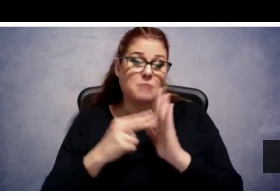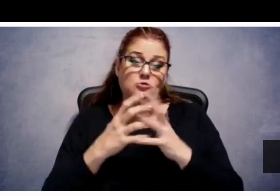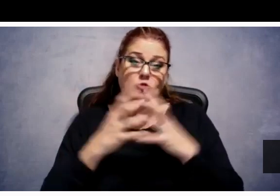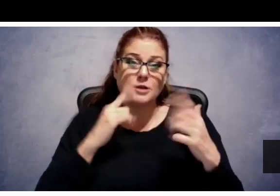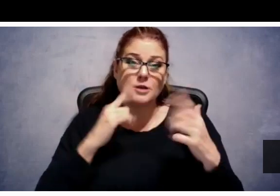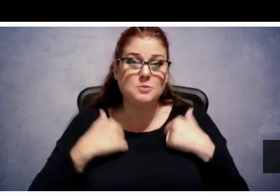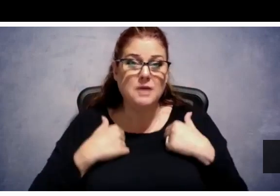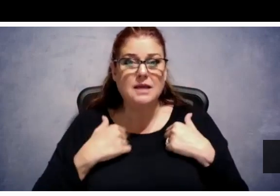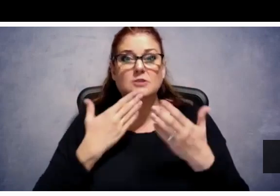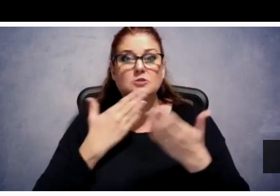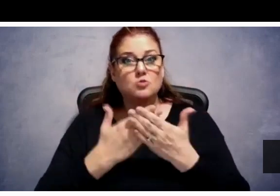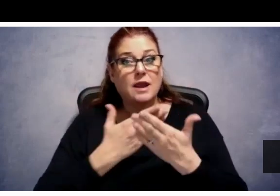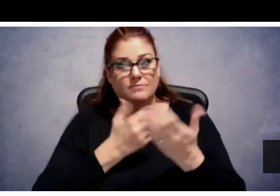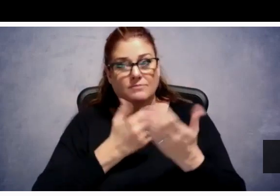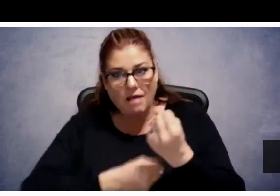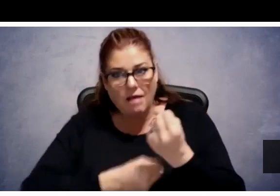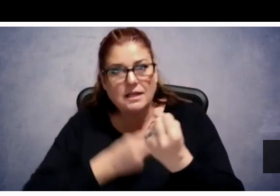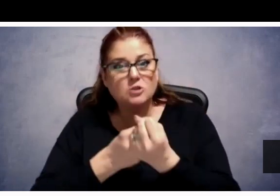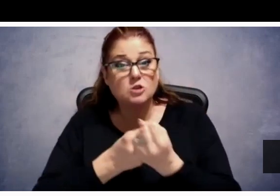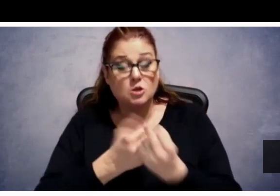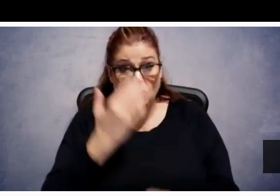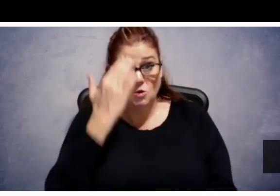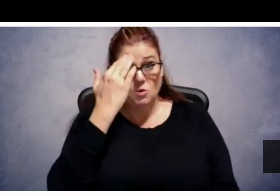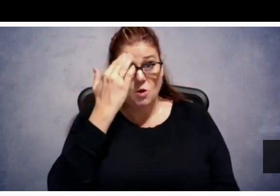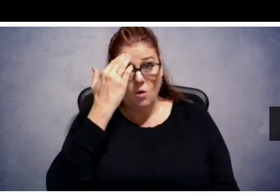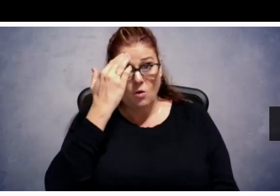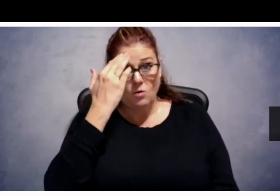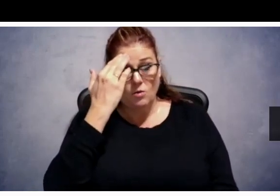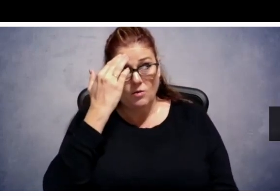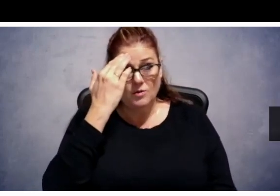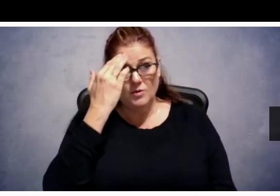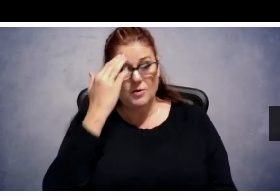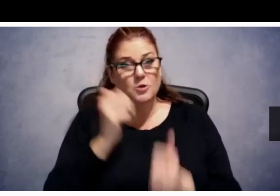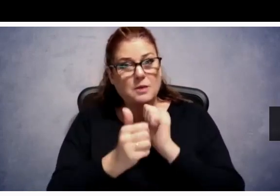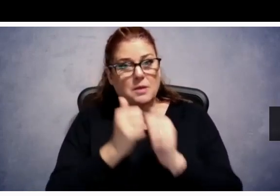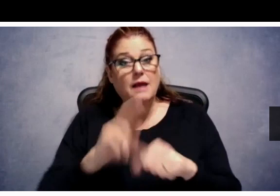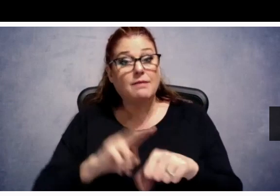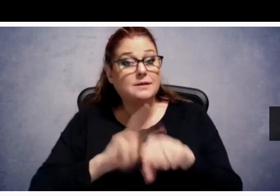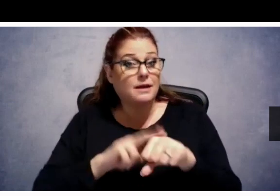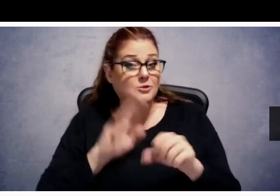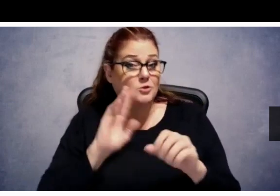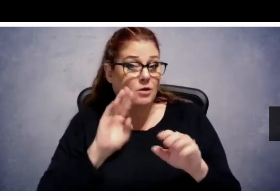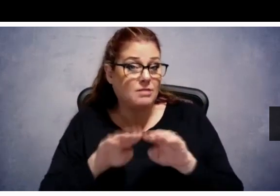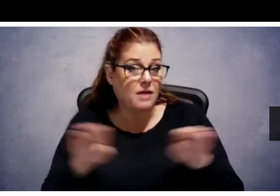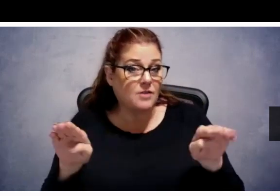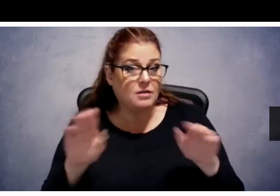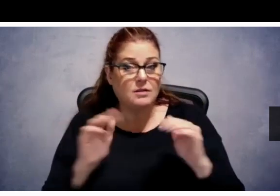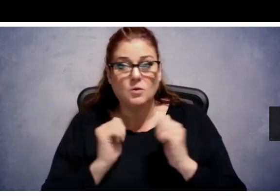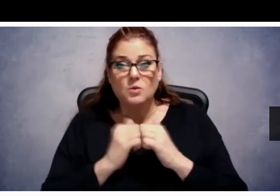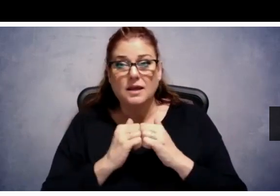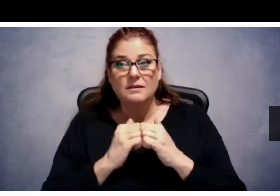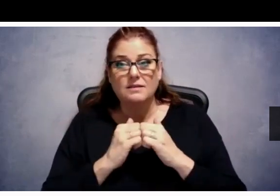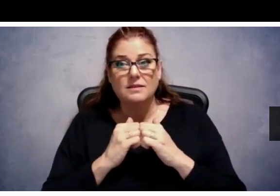great validation, and you know that you're competing on a national level with